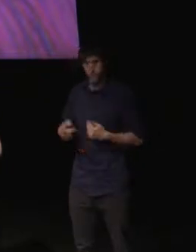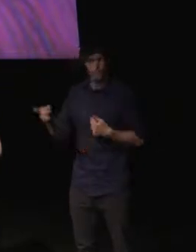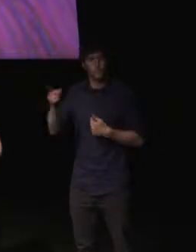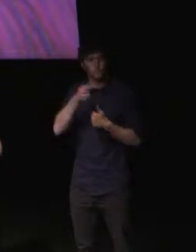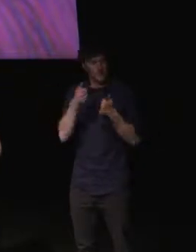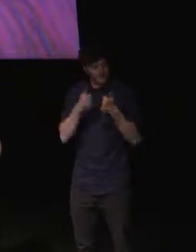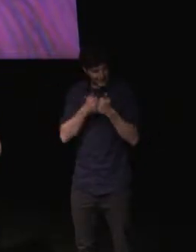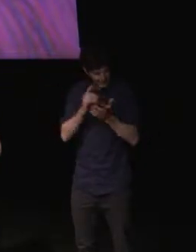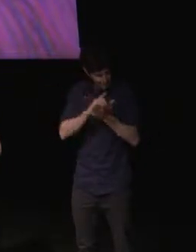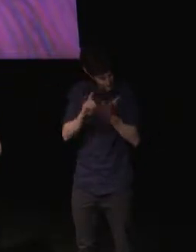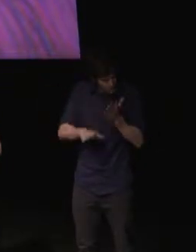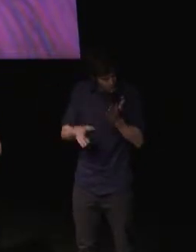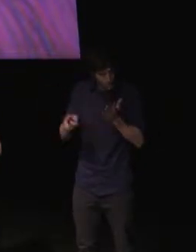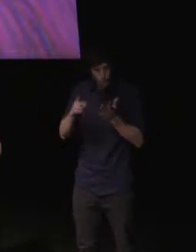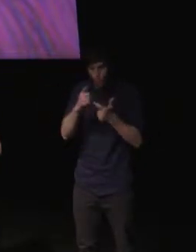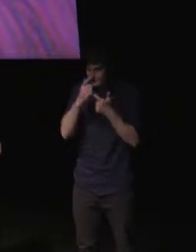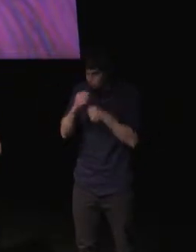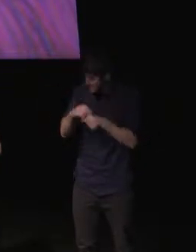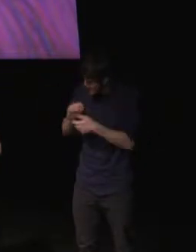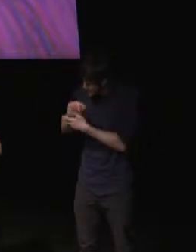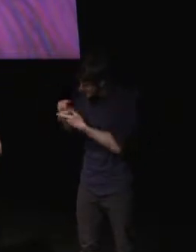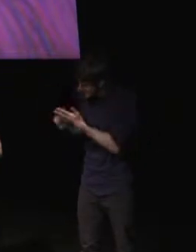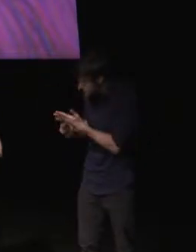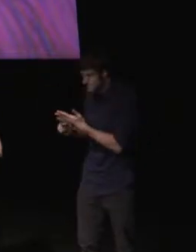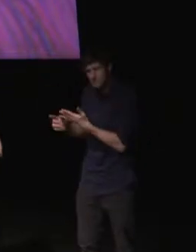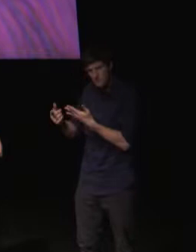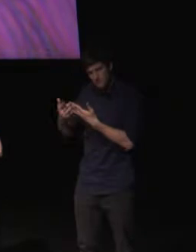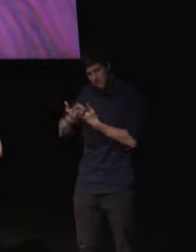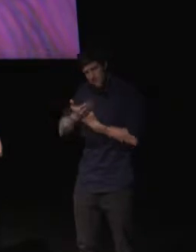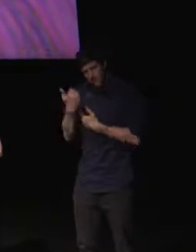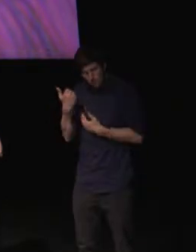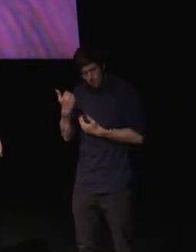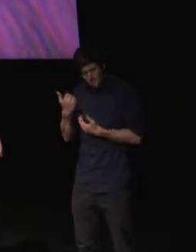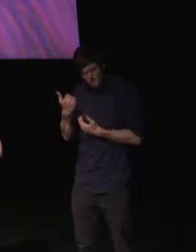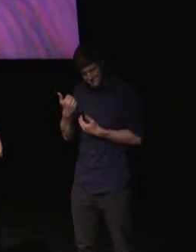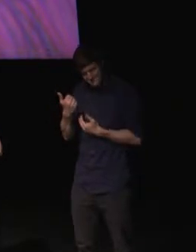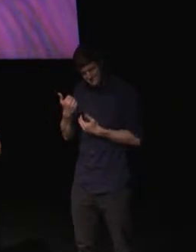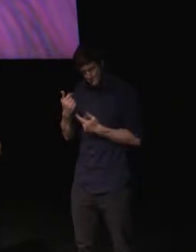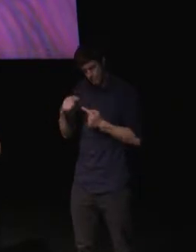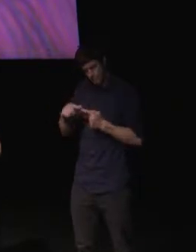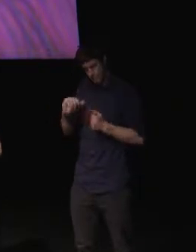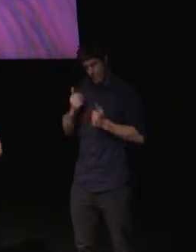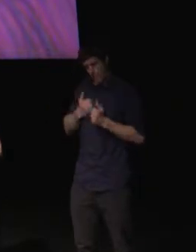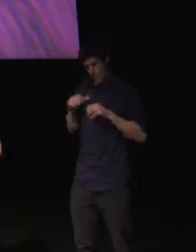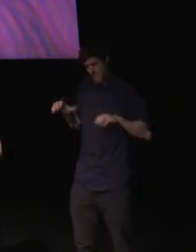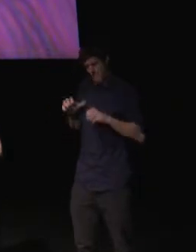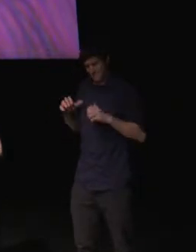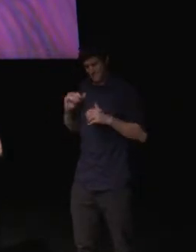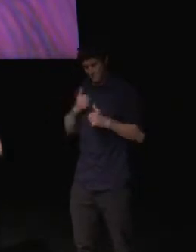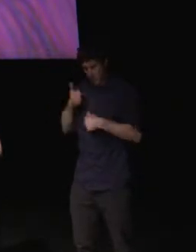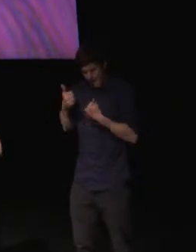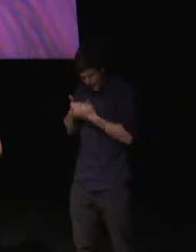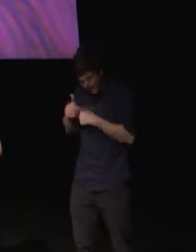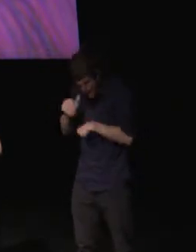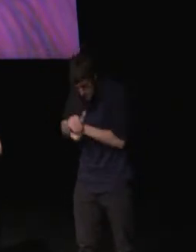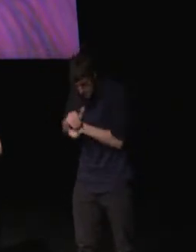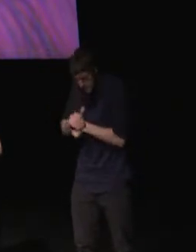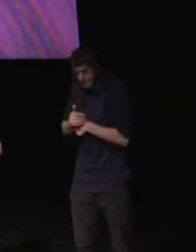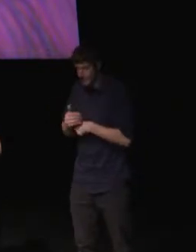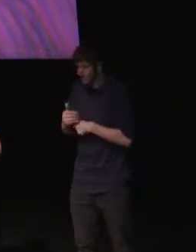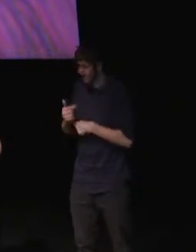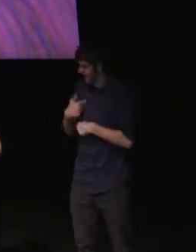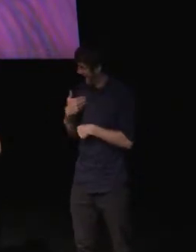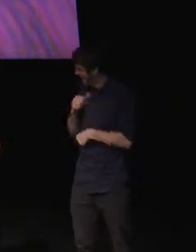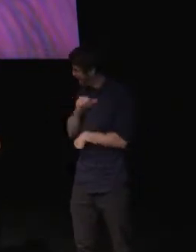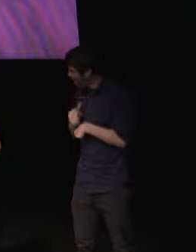space, to come and seek out activities like this and game nights. Come join us. I don't know if I have the authority to